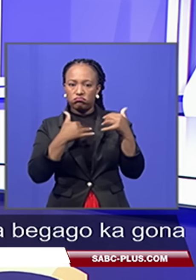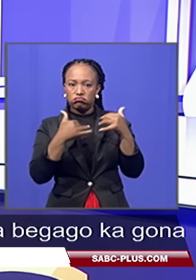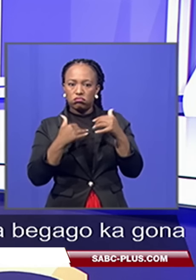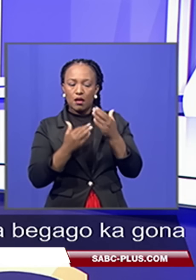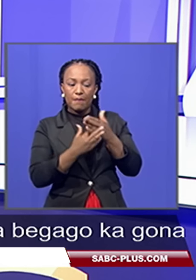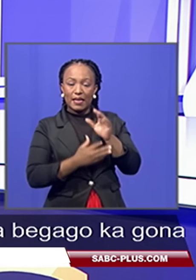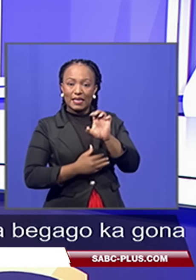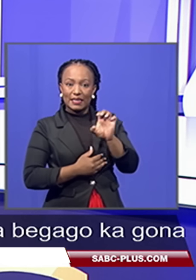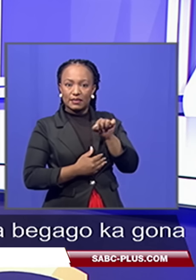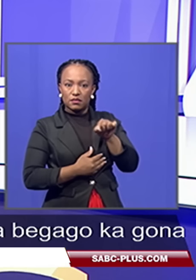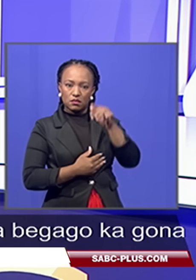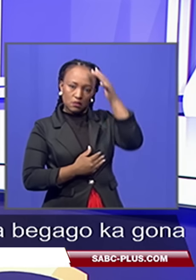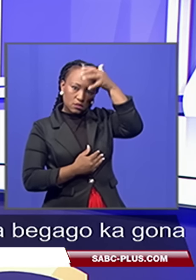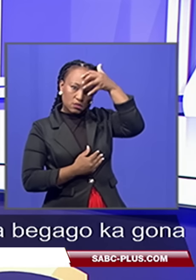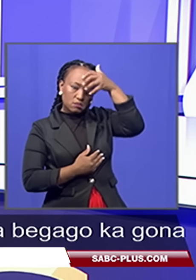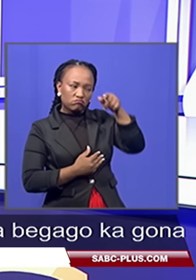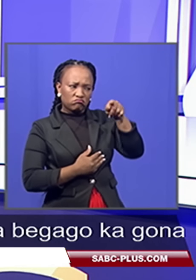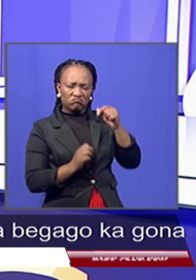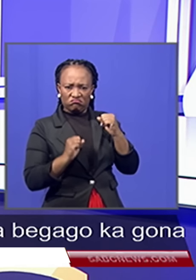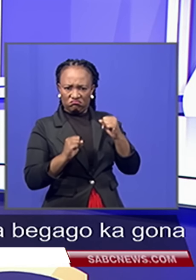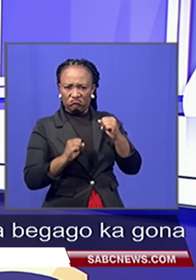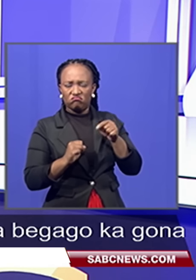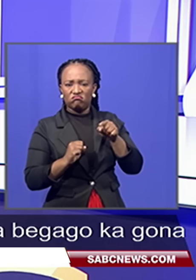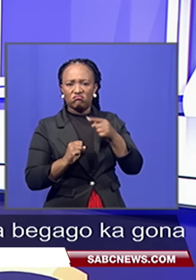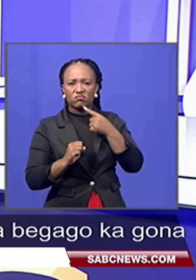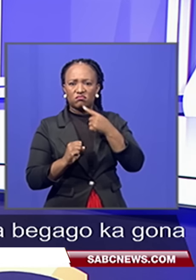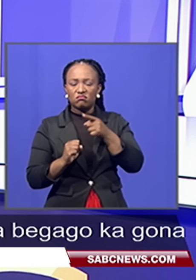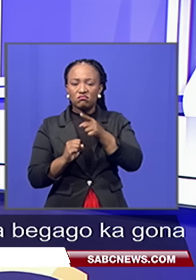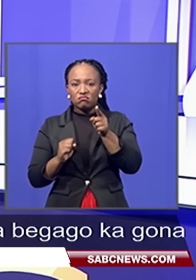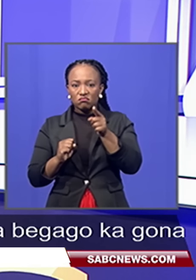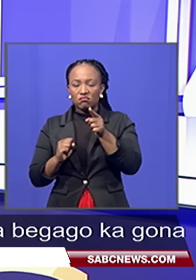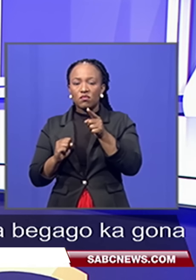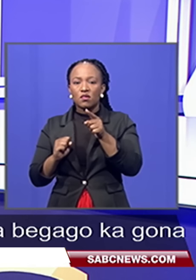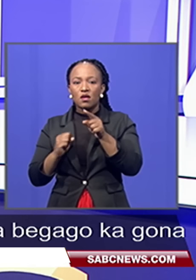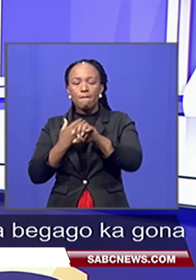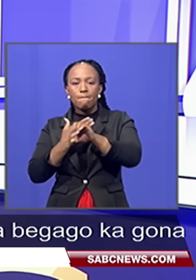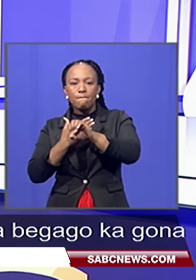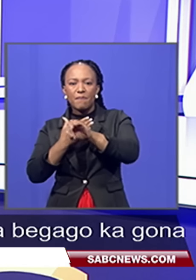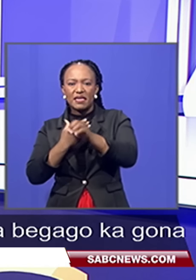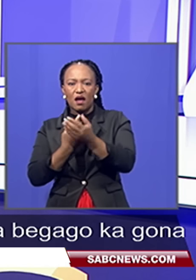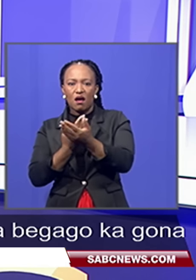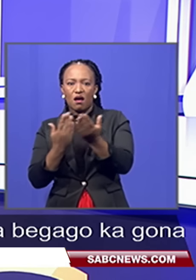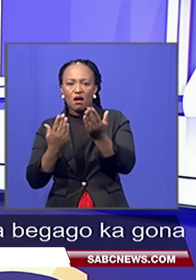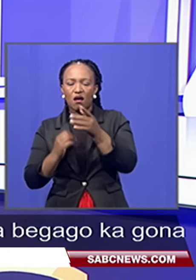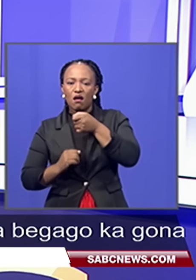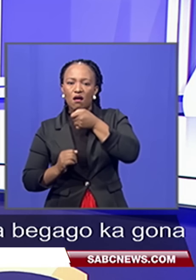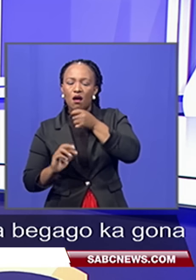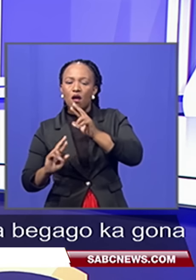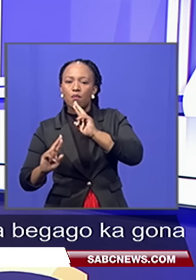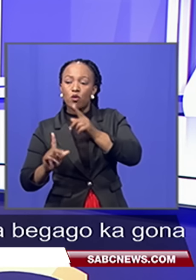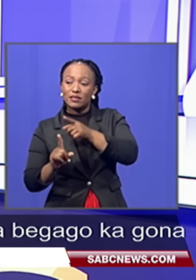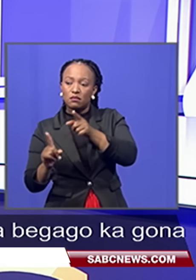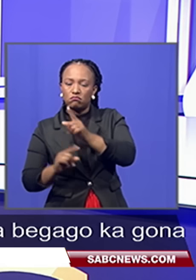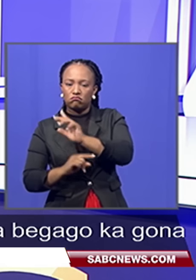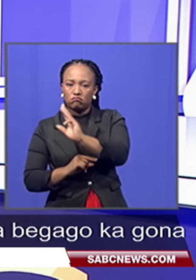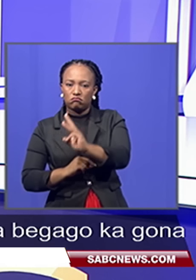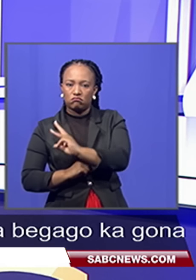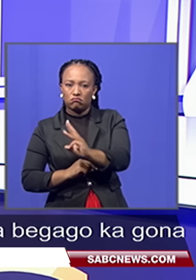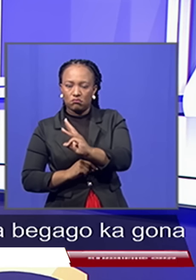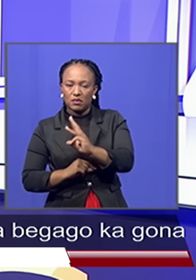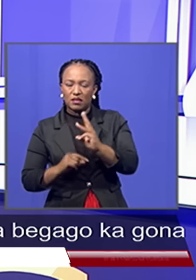Donald Trump o gatelela polelo ya gagwe gabjale o e lebiša go mafapha a bobegaditaba mabapi le pego ya tšona ntweng ye. Go le